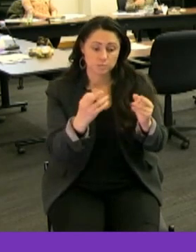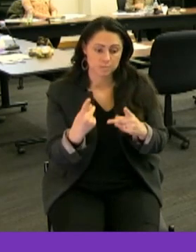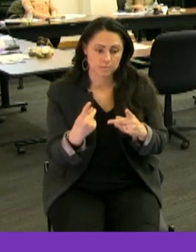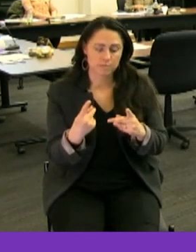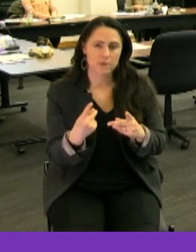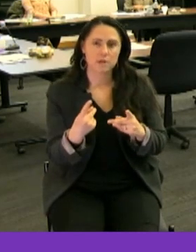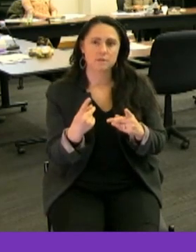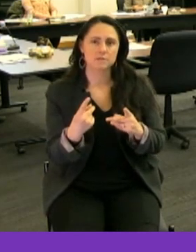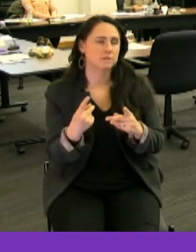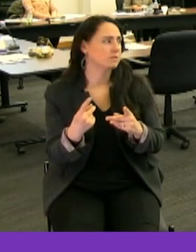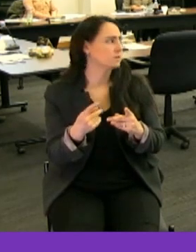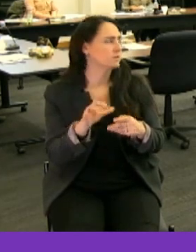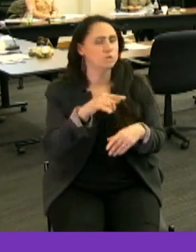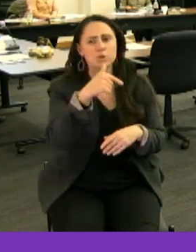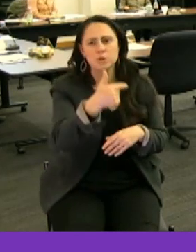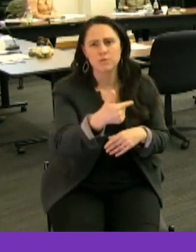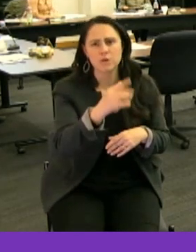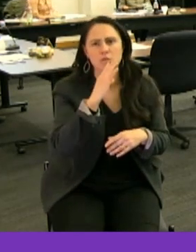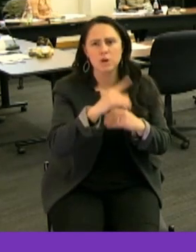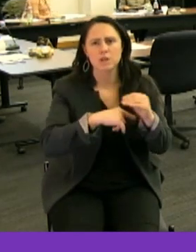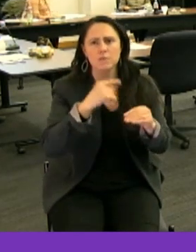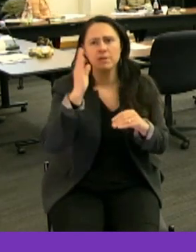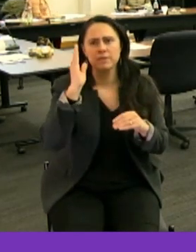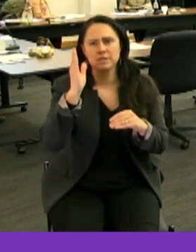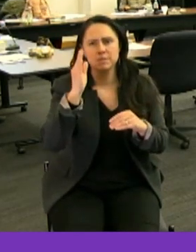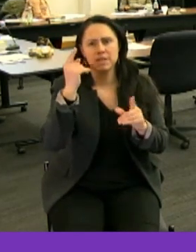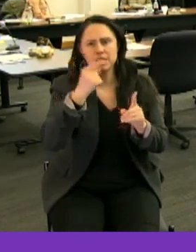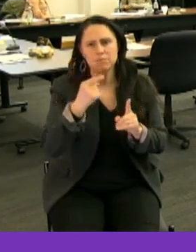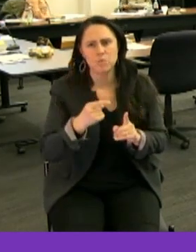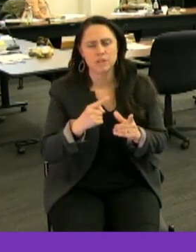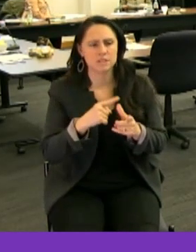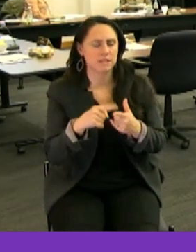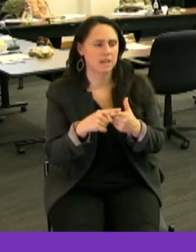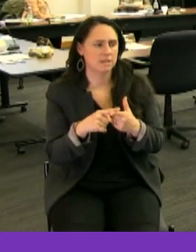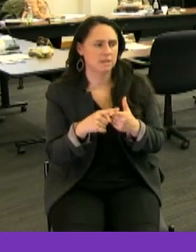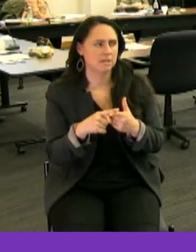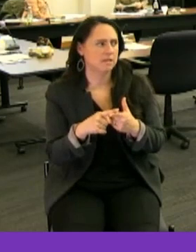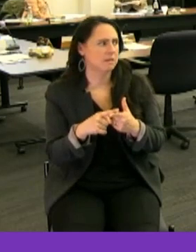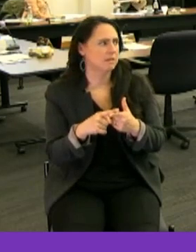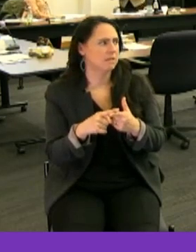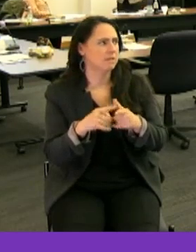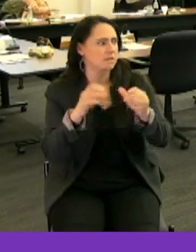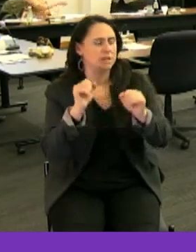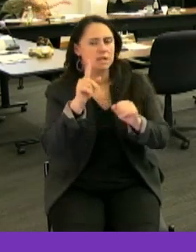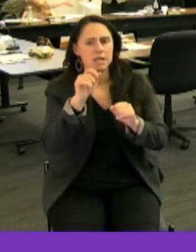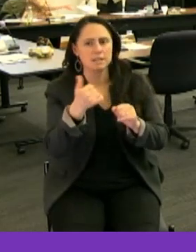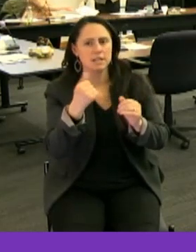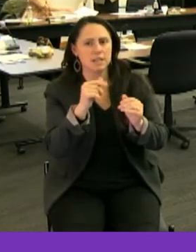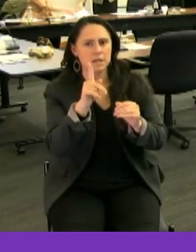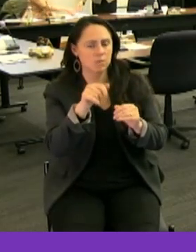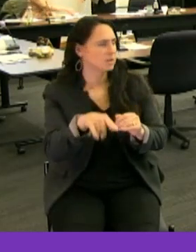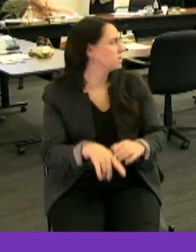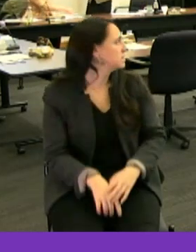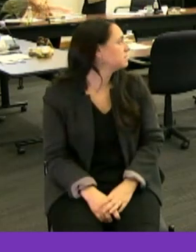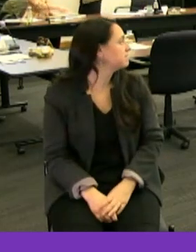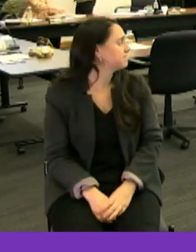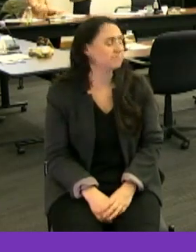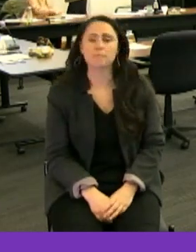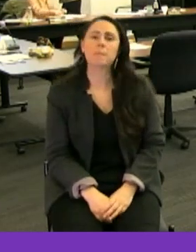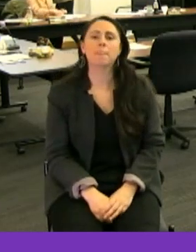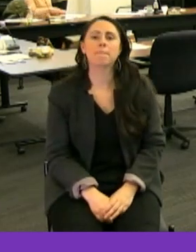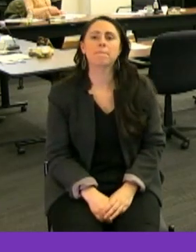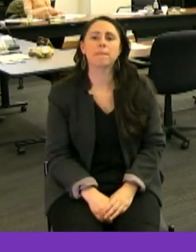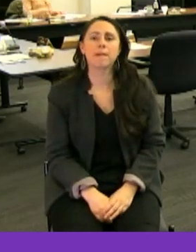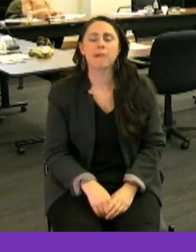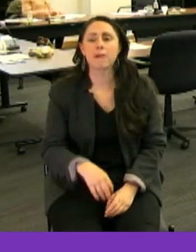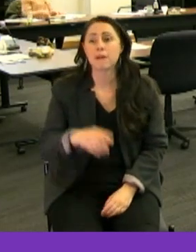so Kelly, I'm going to turn this over to you and talk about those speaking points, and then you can ask any questions. So, since